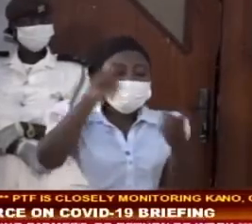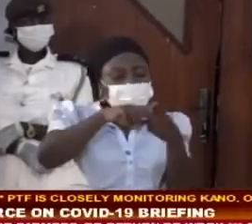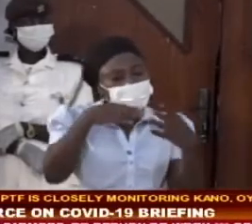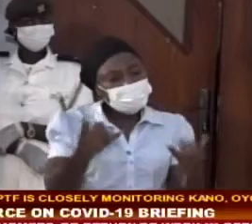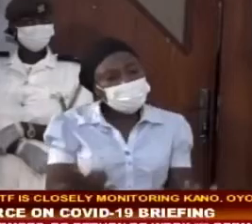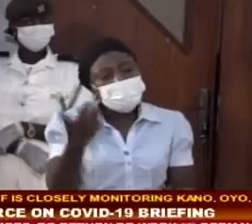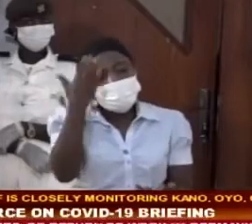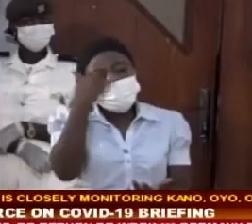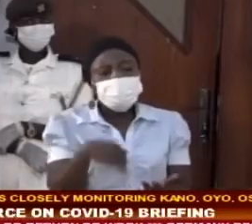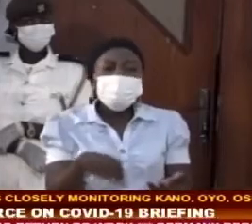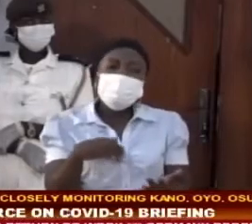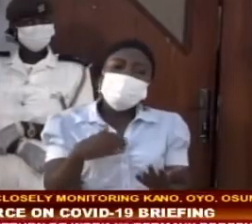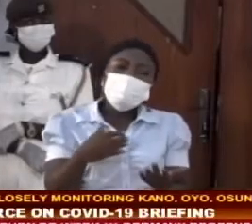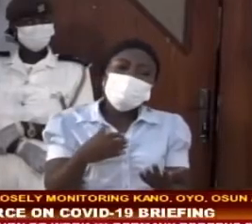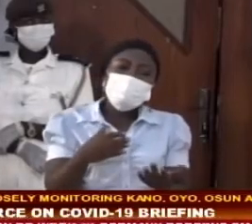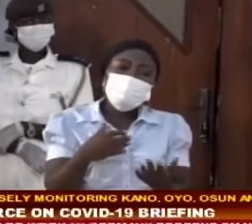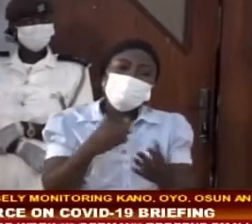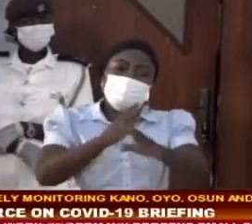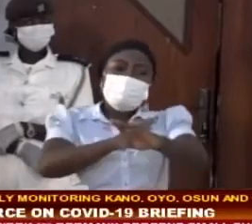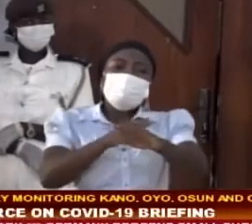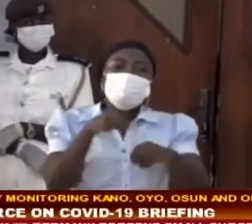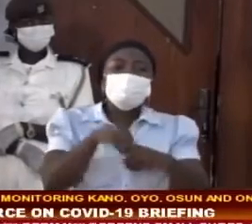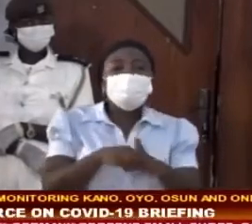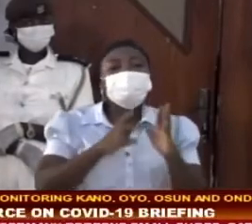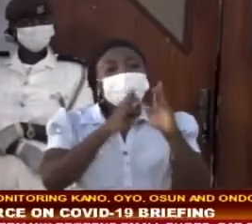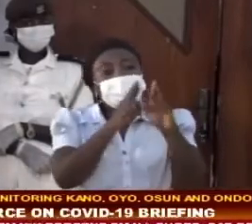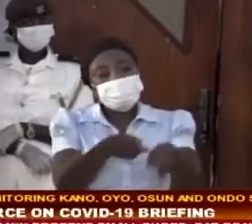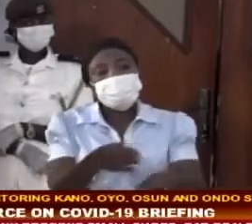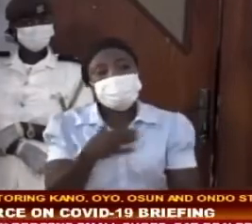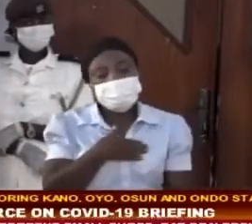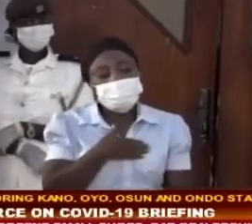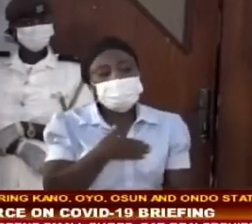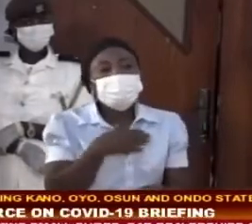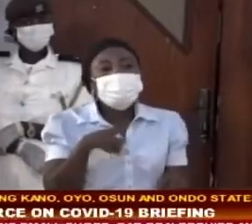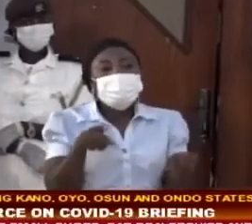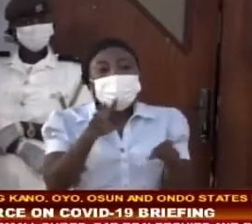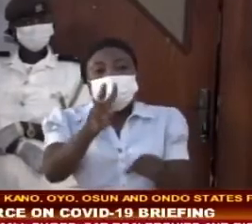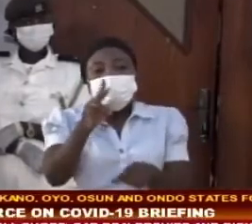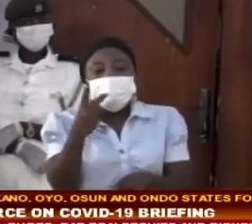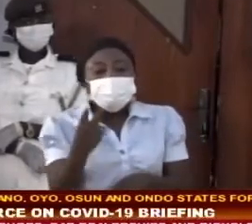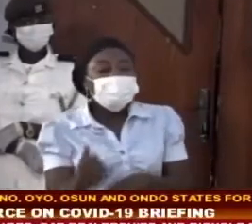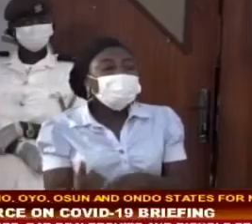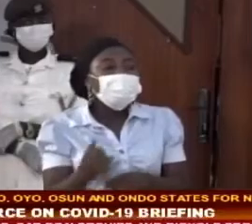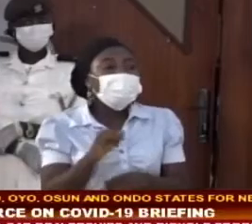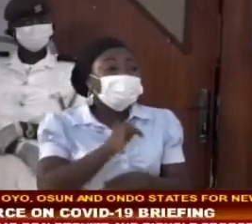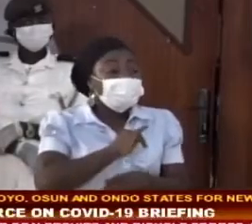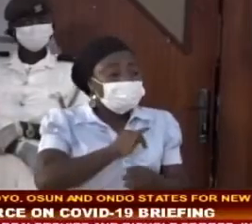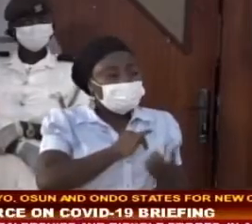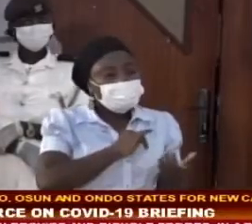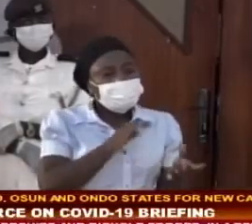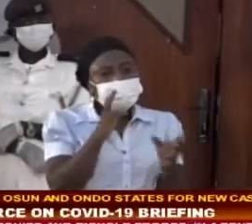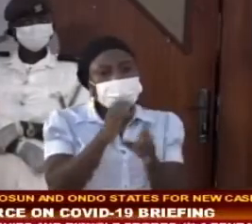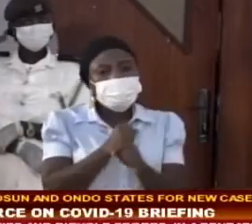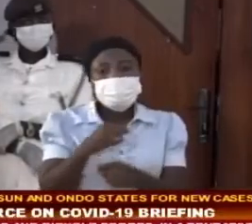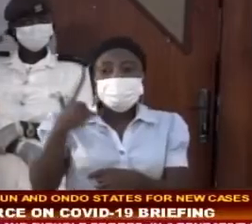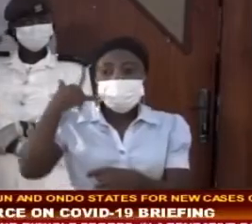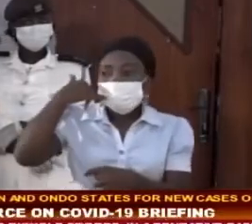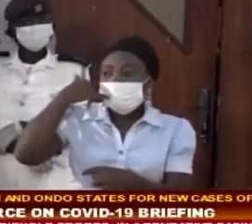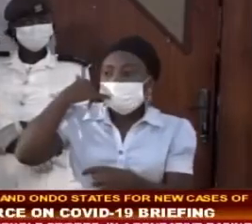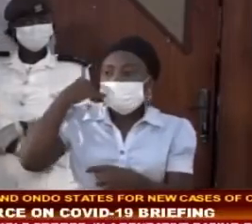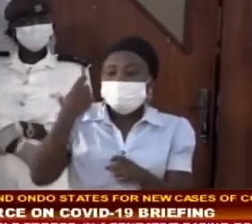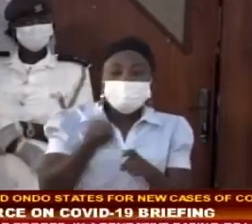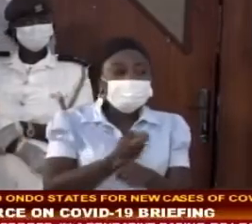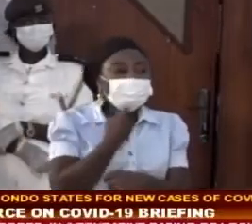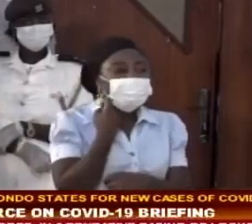there a delay, why is there a delay in the response? Then secondly, I got a call